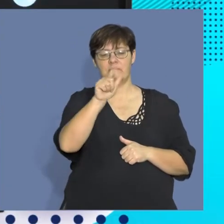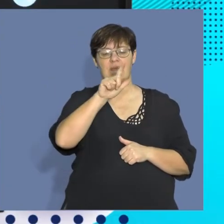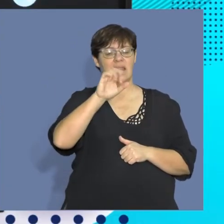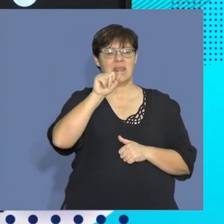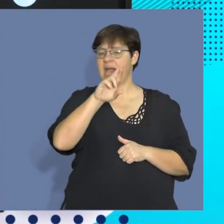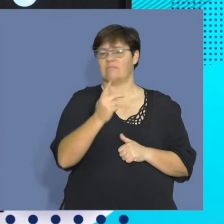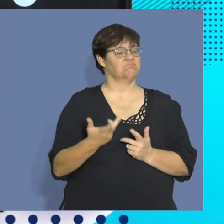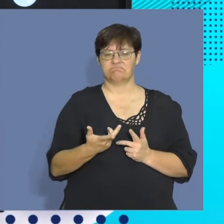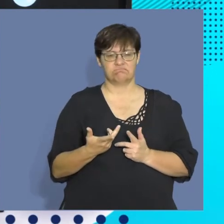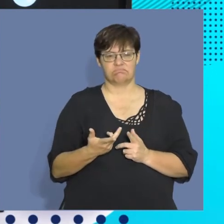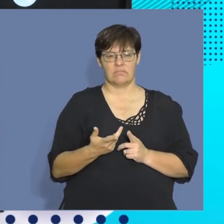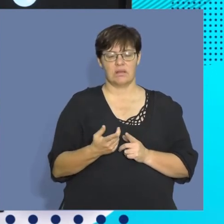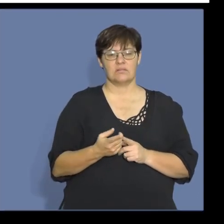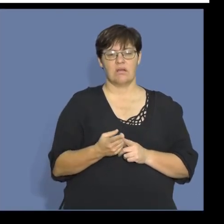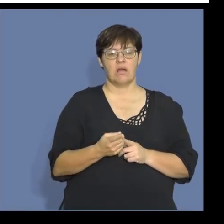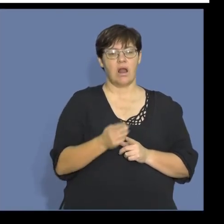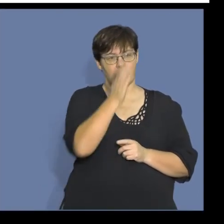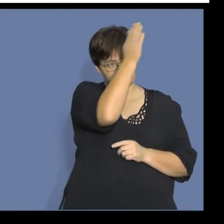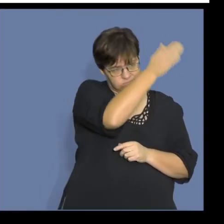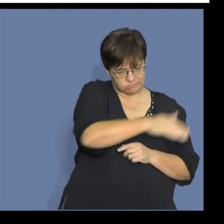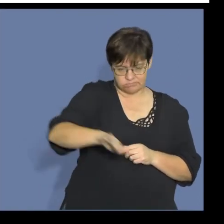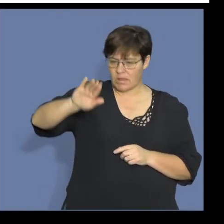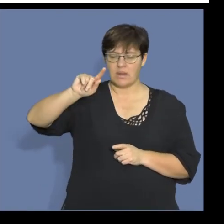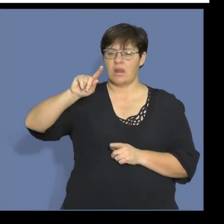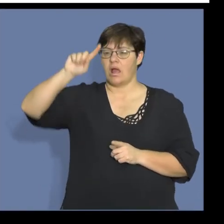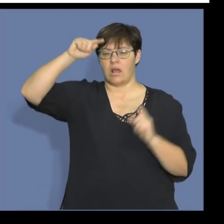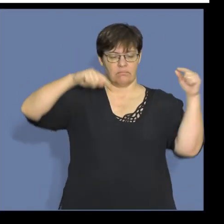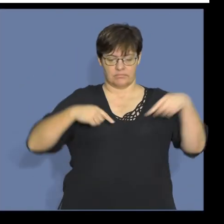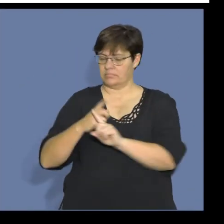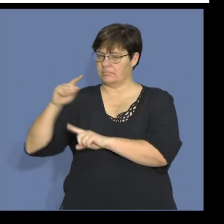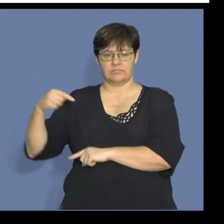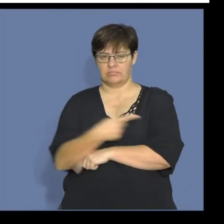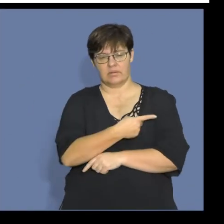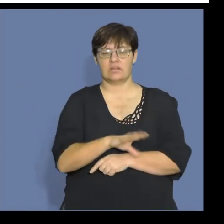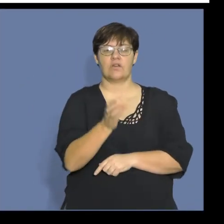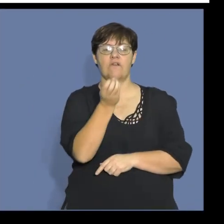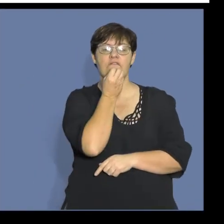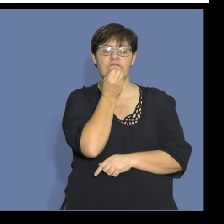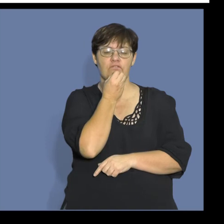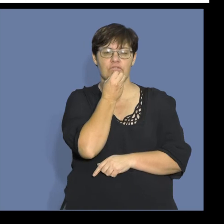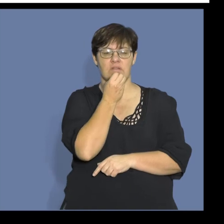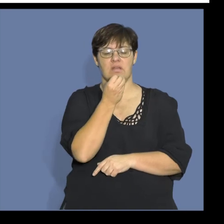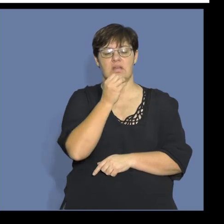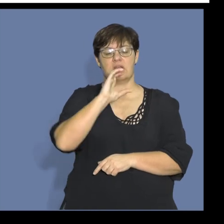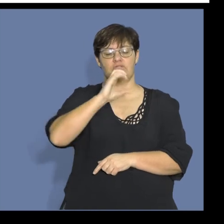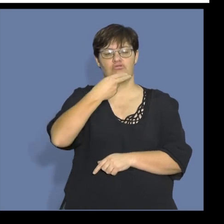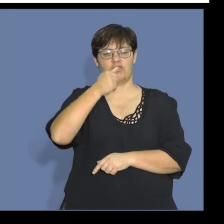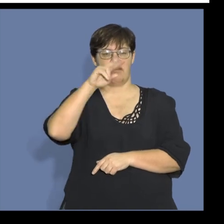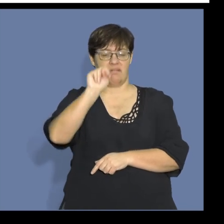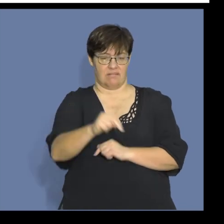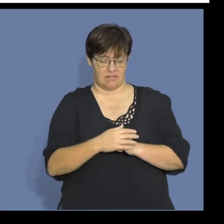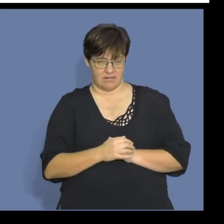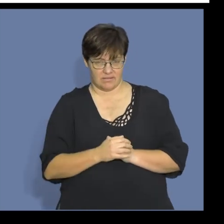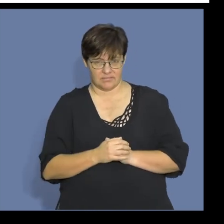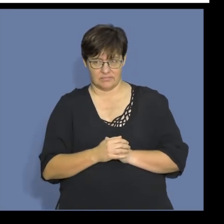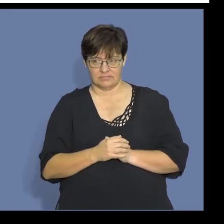along a linear fashion. We can see that it's a one direction movement. We refer to that as a food chain. So this is